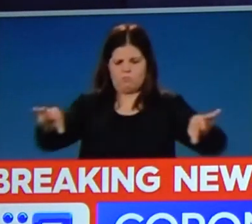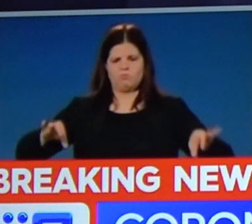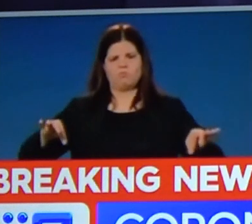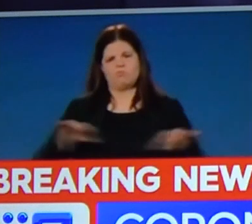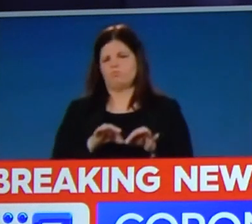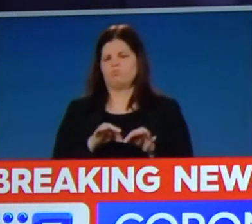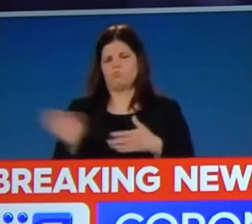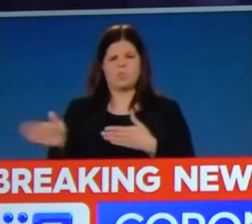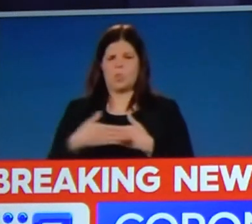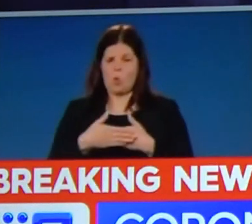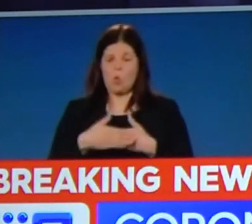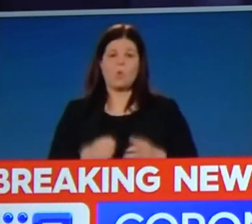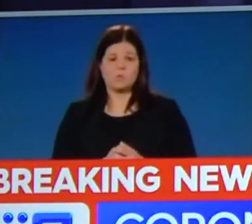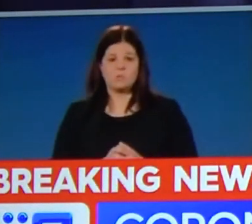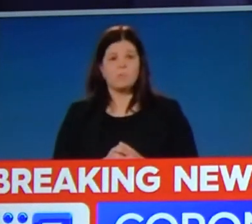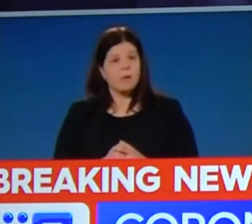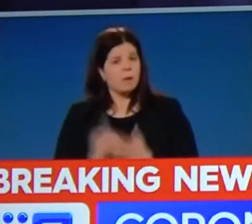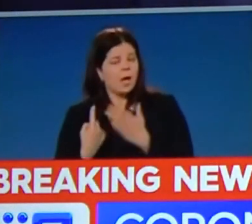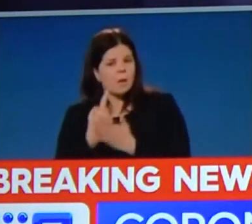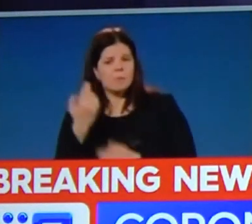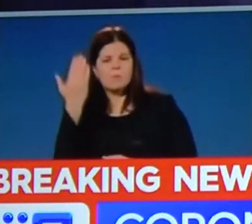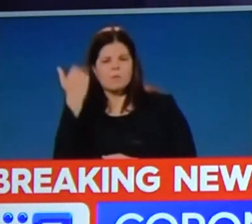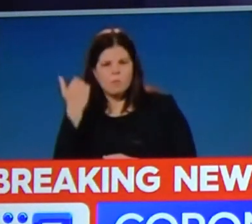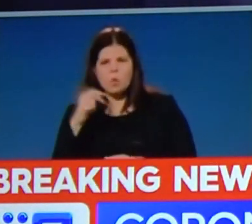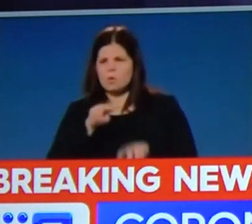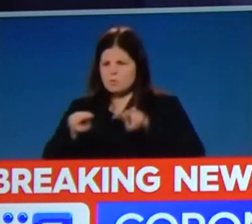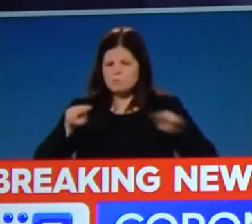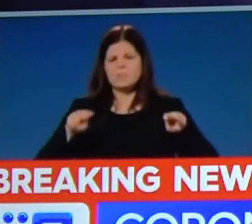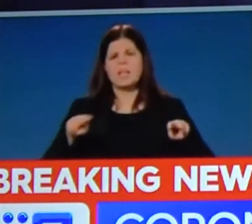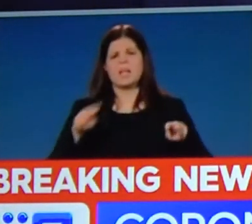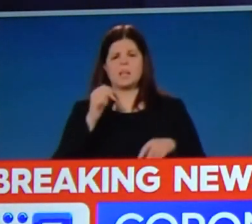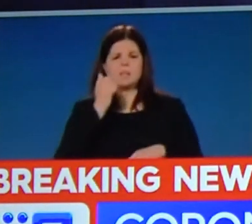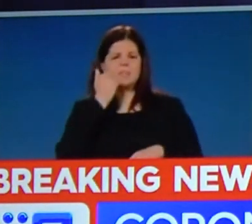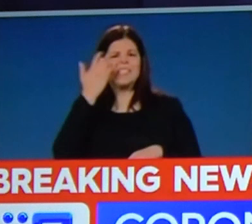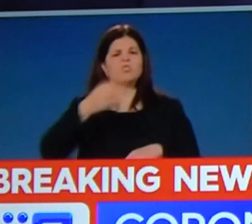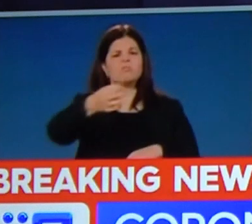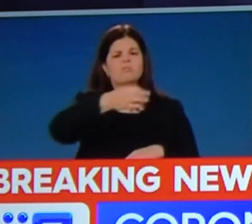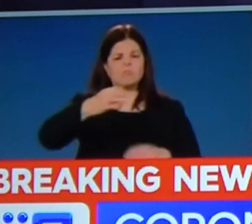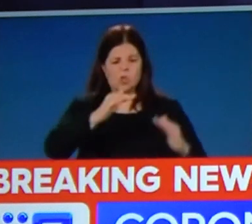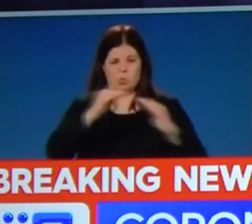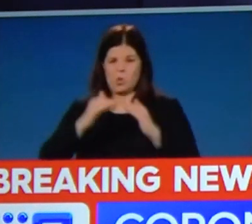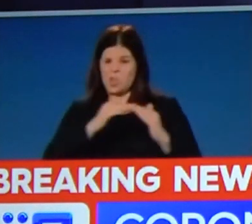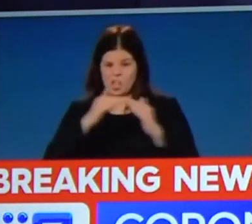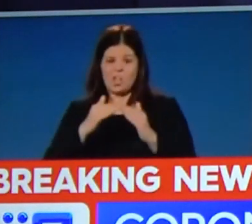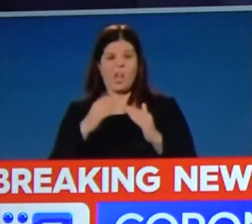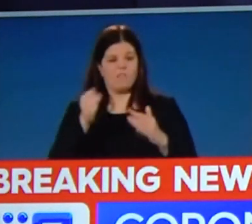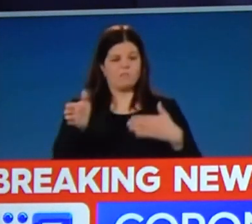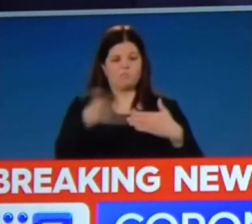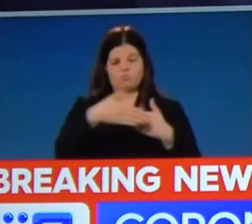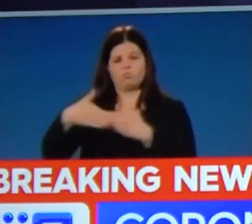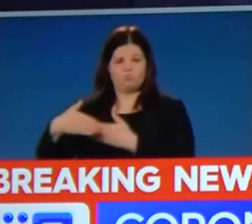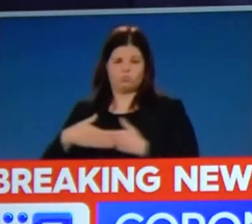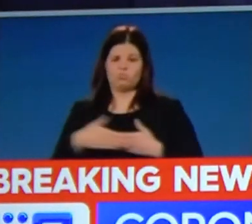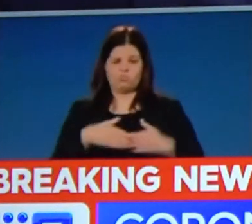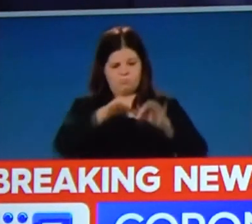out. In fact, we're already doing that with large numbers of remote communities around the country right now. And so there is,